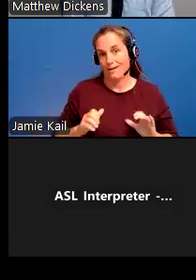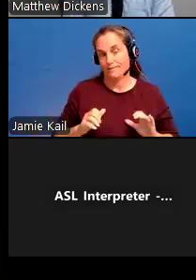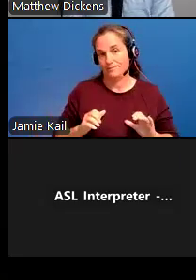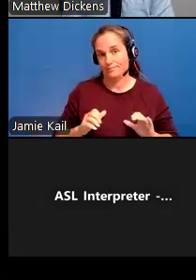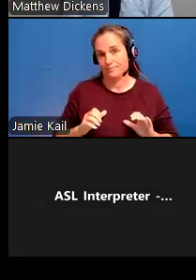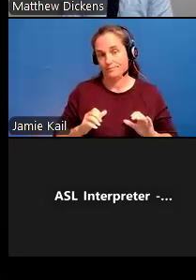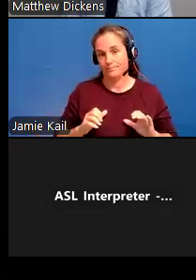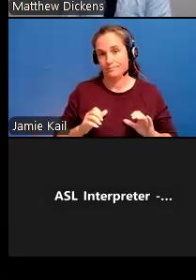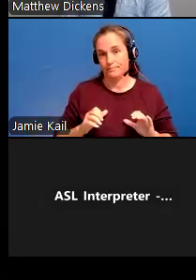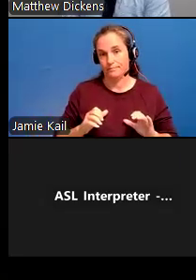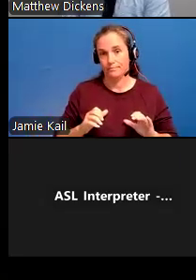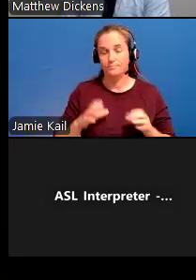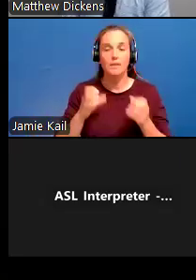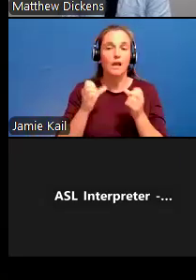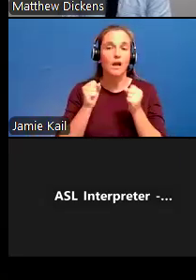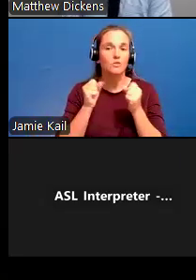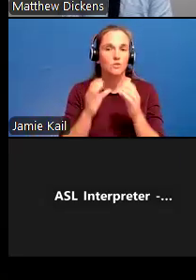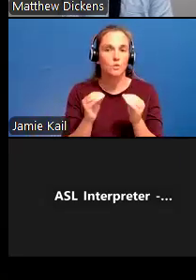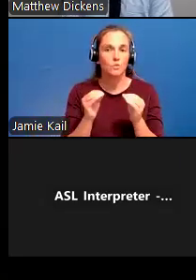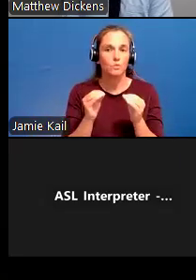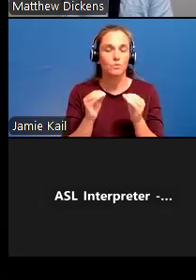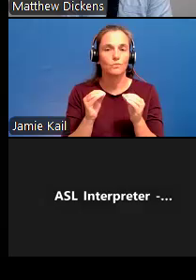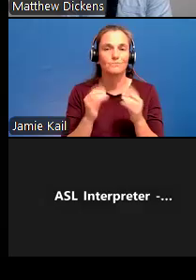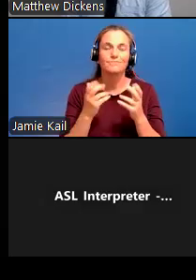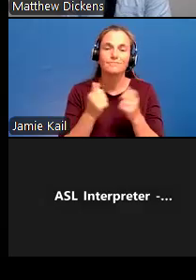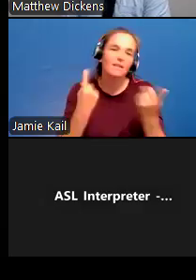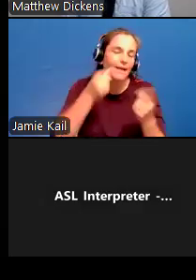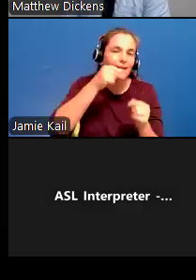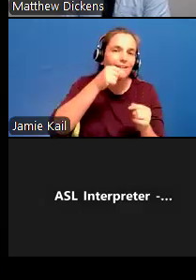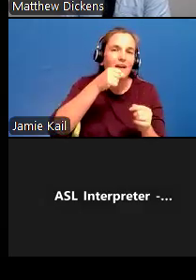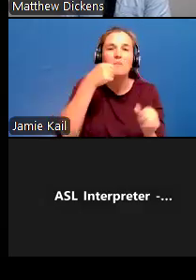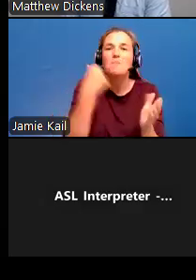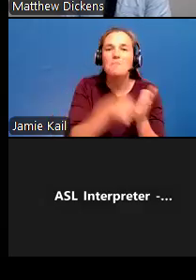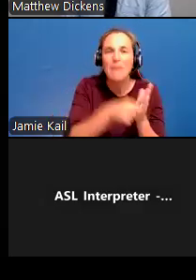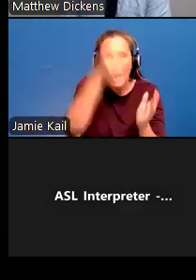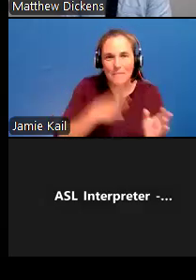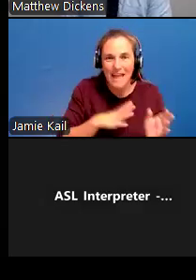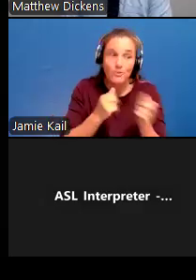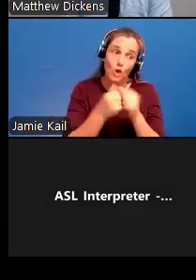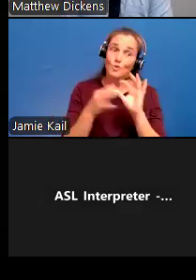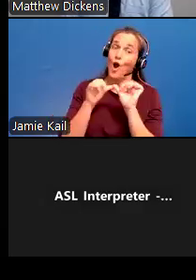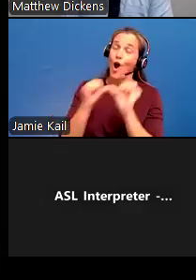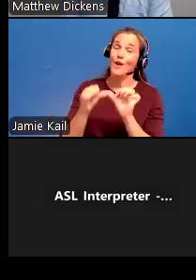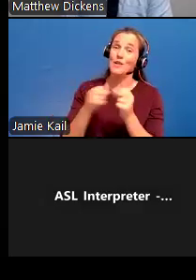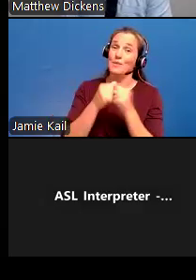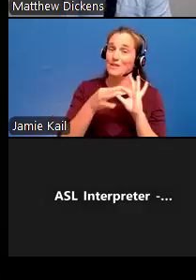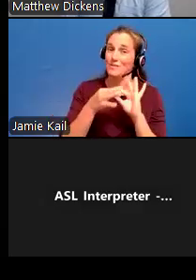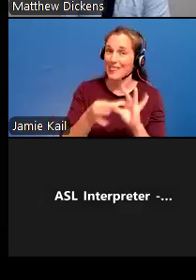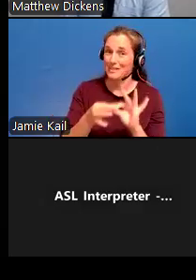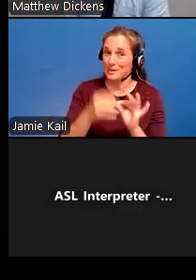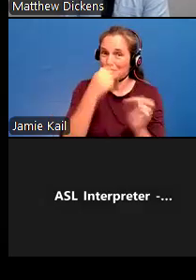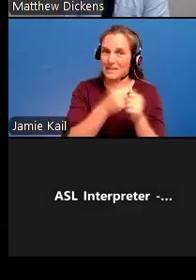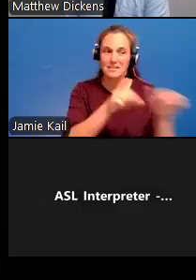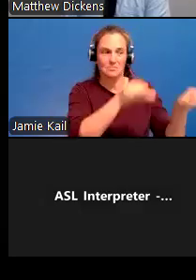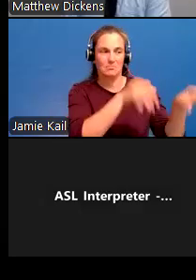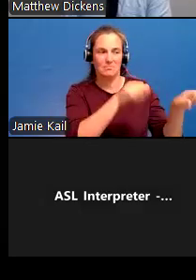And so this isn't, like your mailman, right? So you could say, oh, there's an ongoing relationship because they drop off the mail every day.